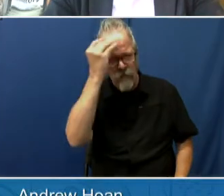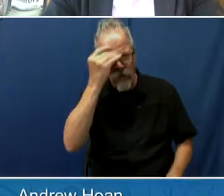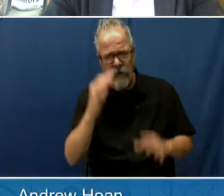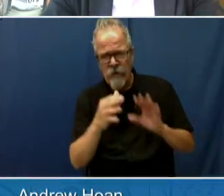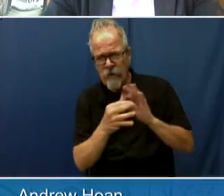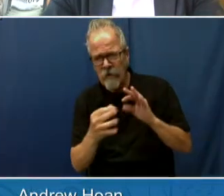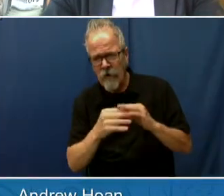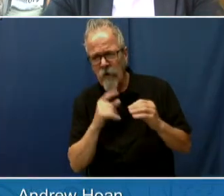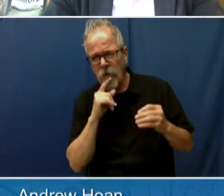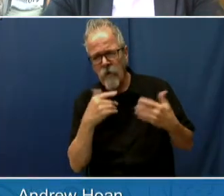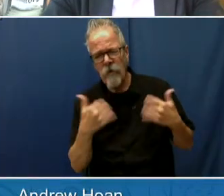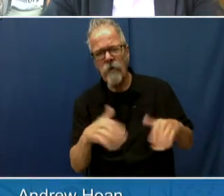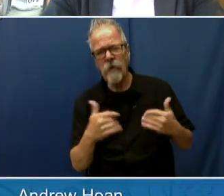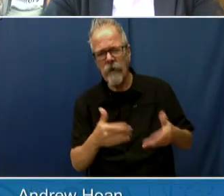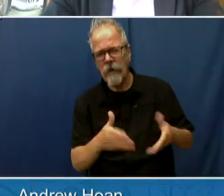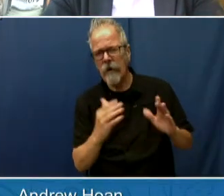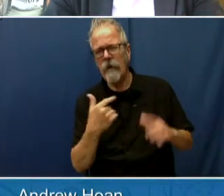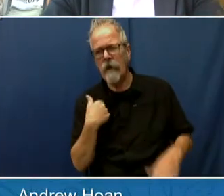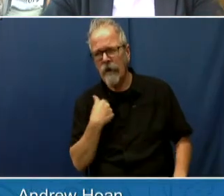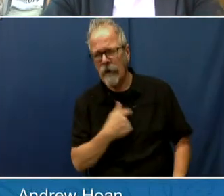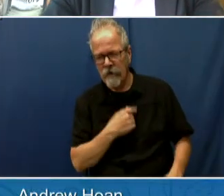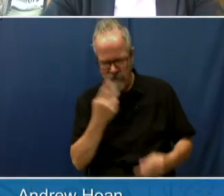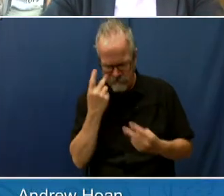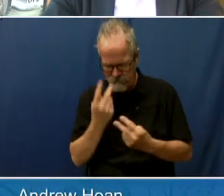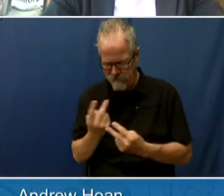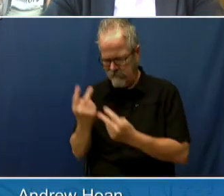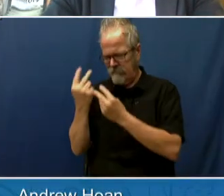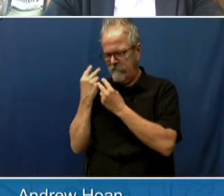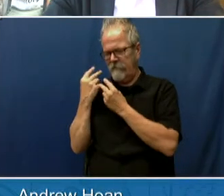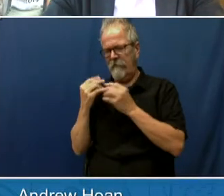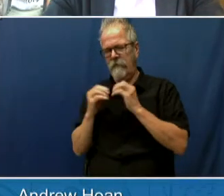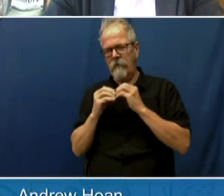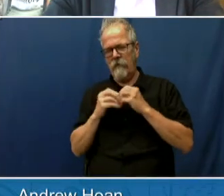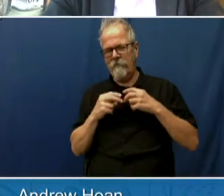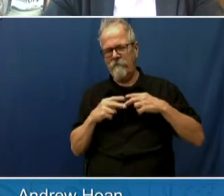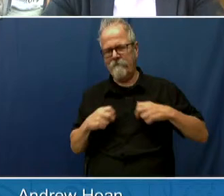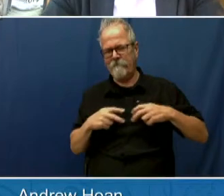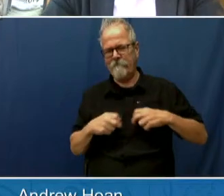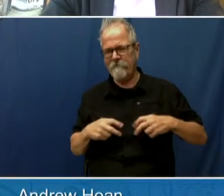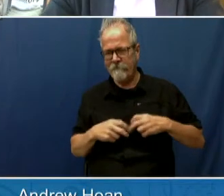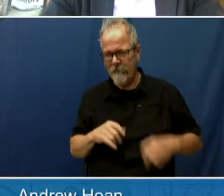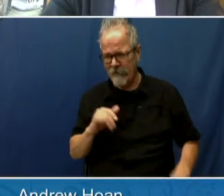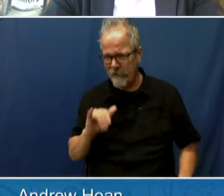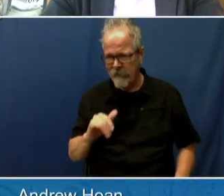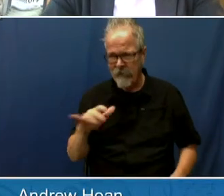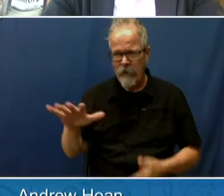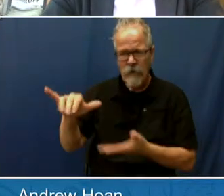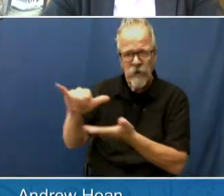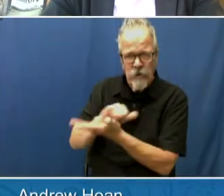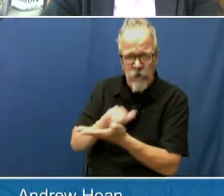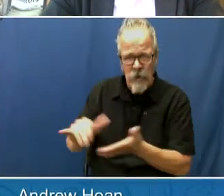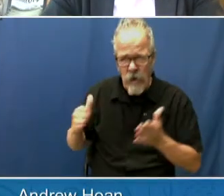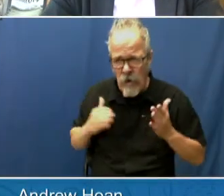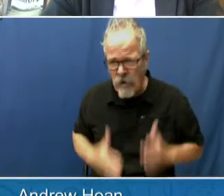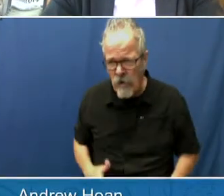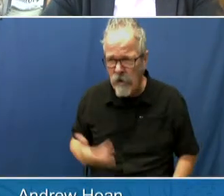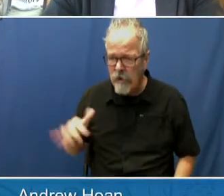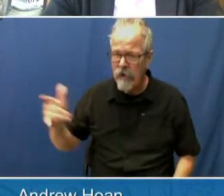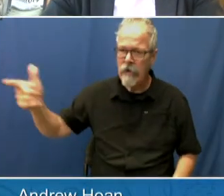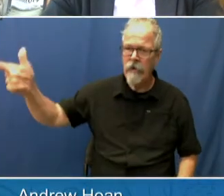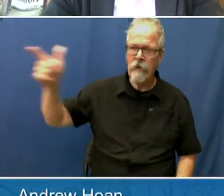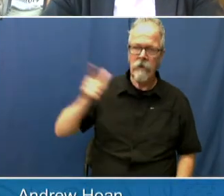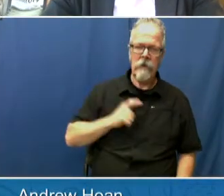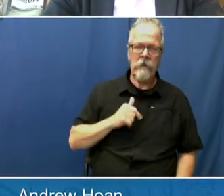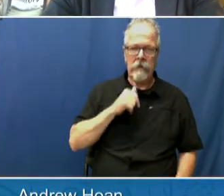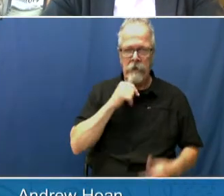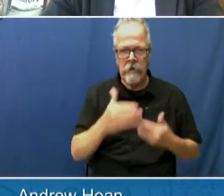to reflect in a deeper fashion. And of course, always hard to follow a New Yorker. So thank you so much for joining us today. And of course, thank you